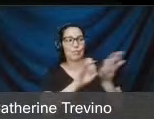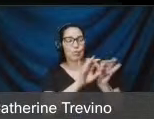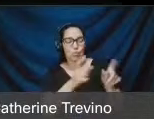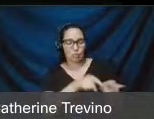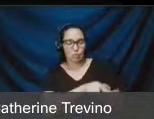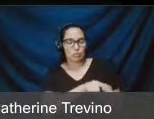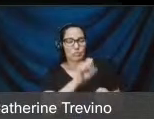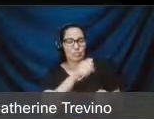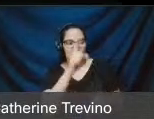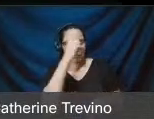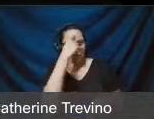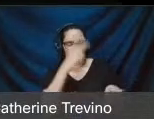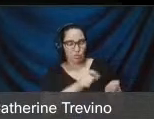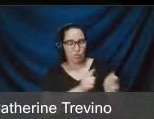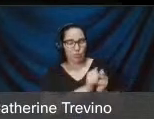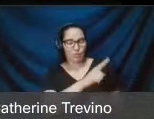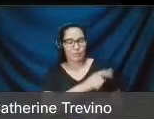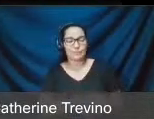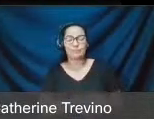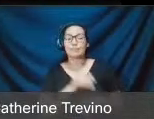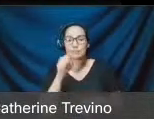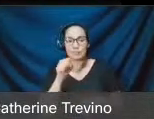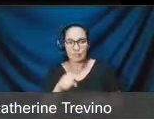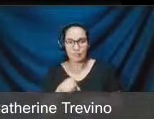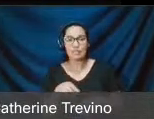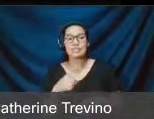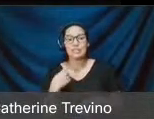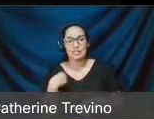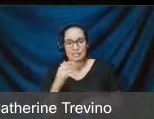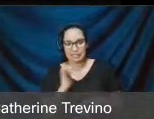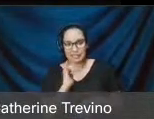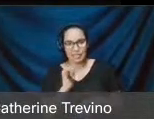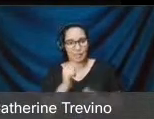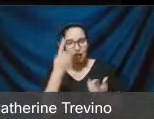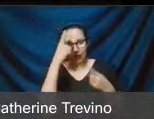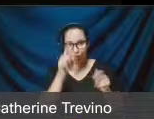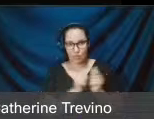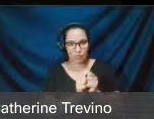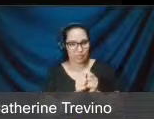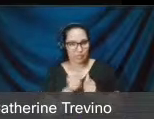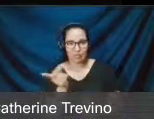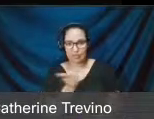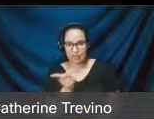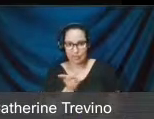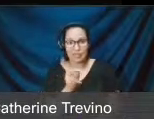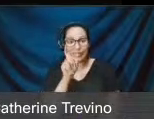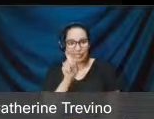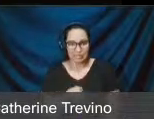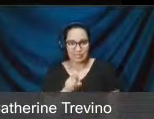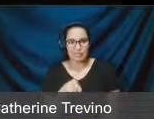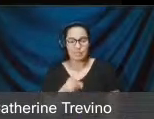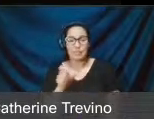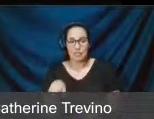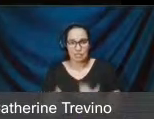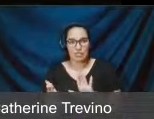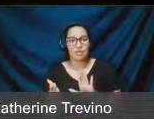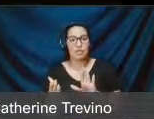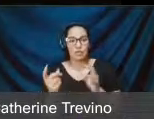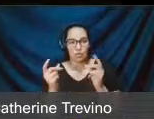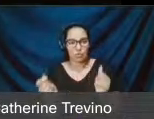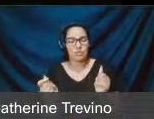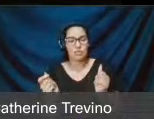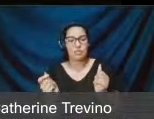yes. Yes. And I too, I agree with you also that this needs to be addressed right away